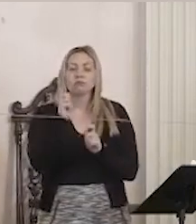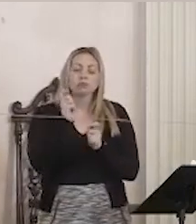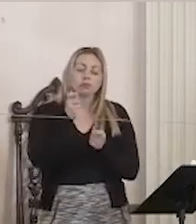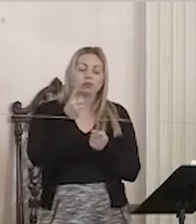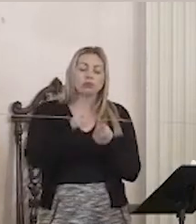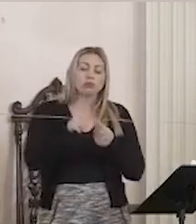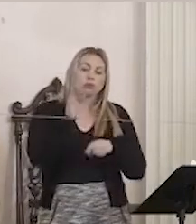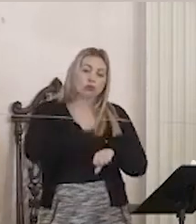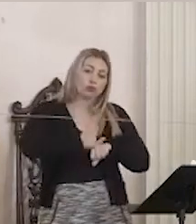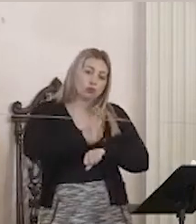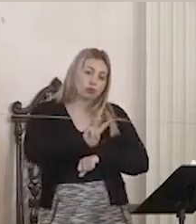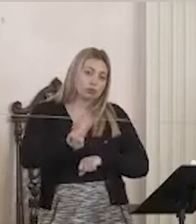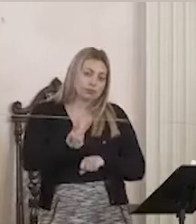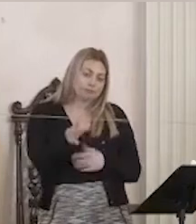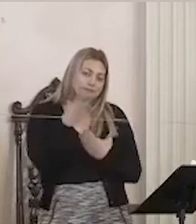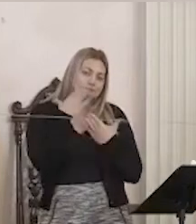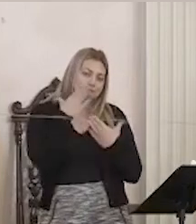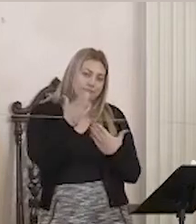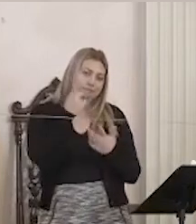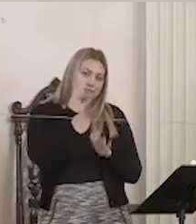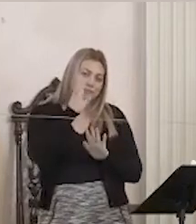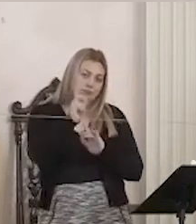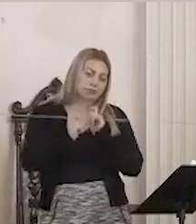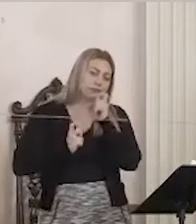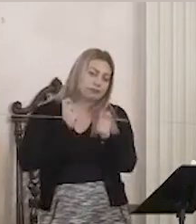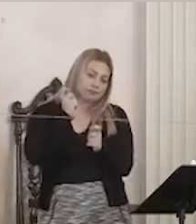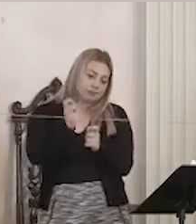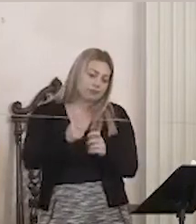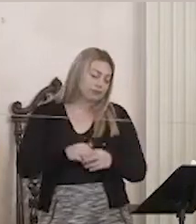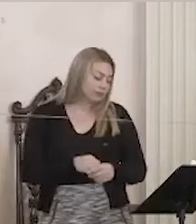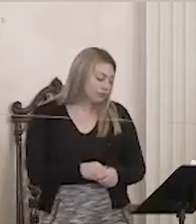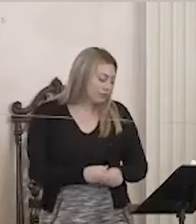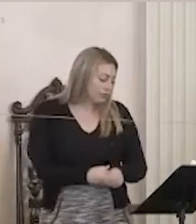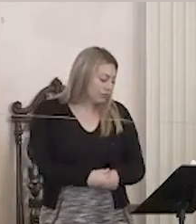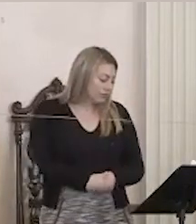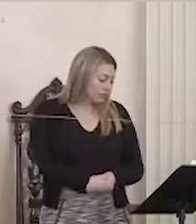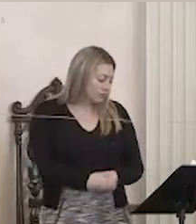church's website. Thank you for your generosity.